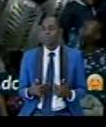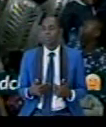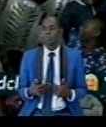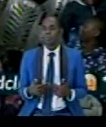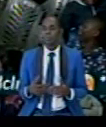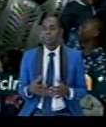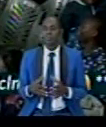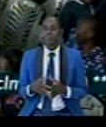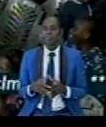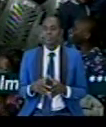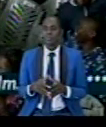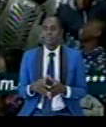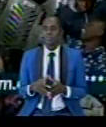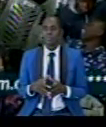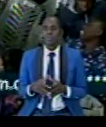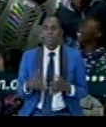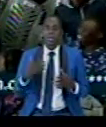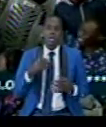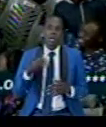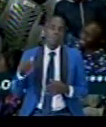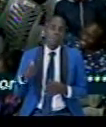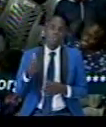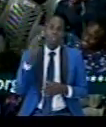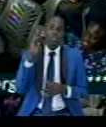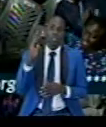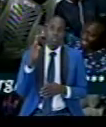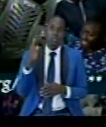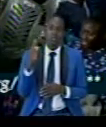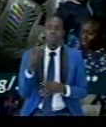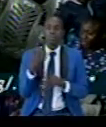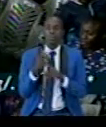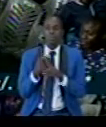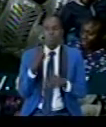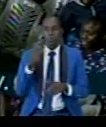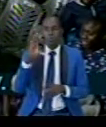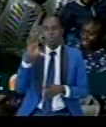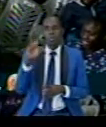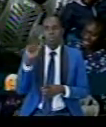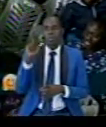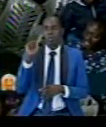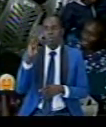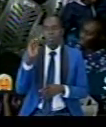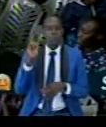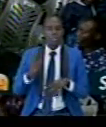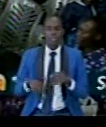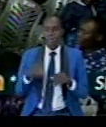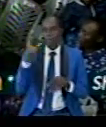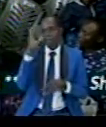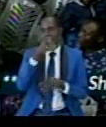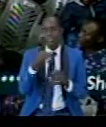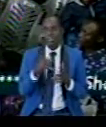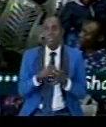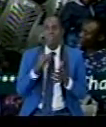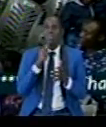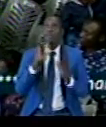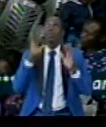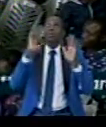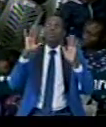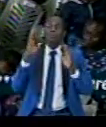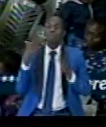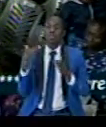testimony coming in from Calabar right now. We just cannot afford to miss this one. It is a wonderful thing that God has